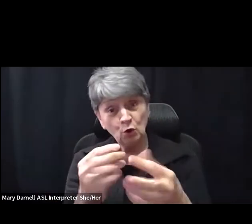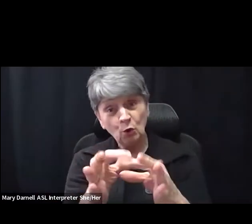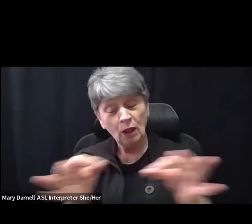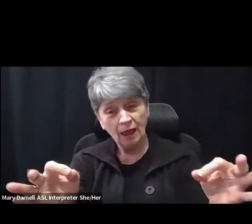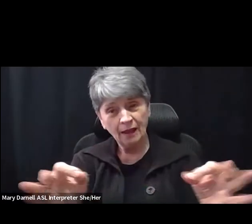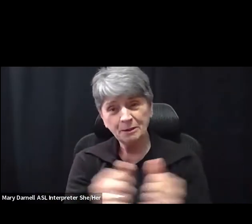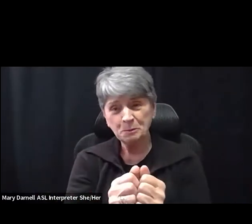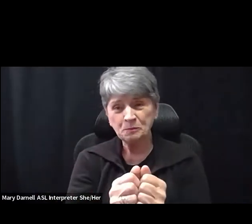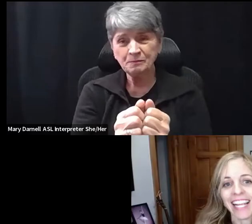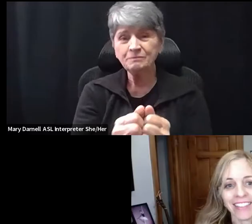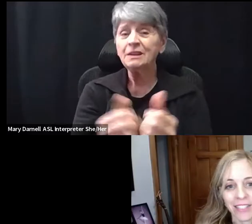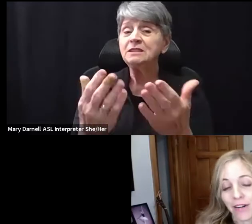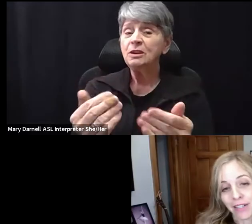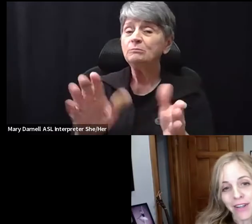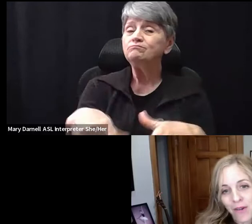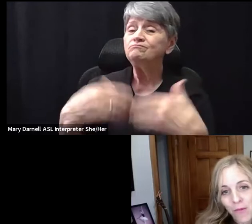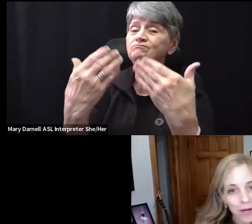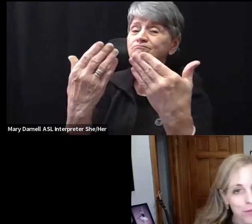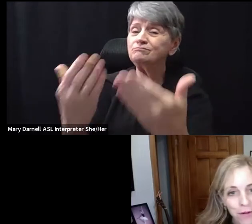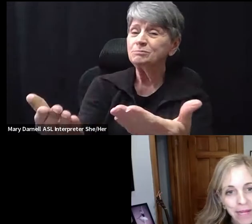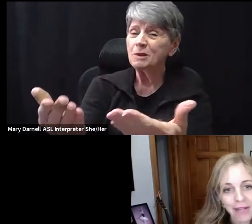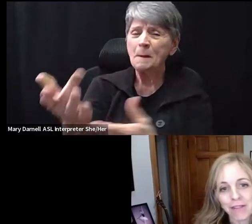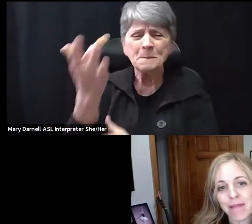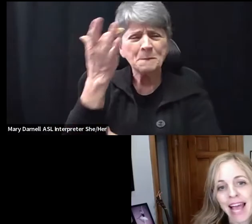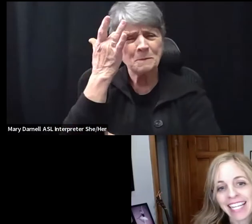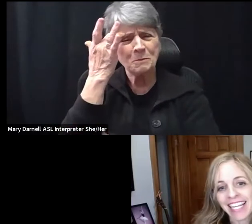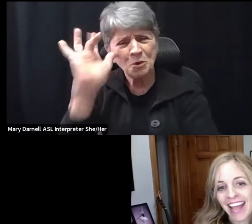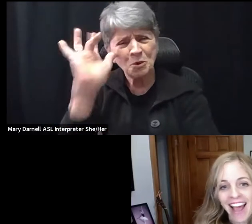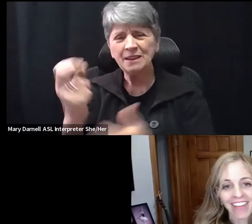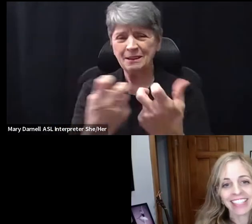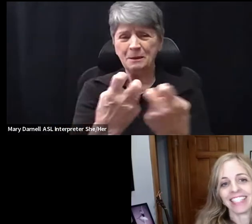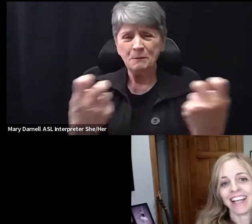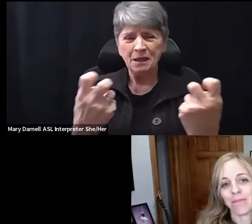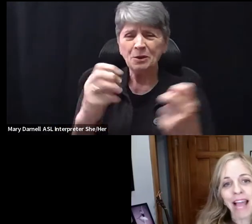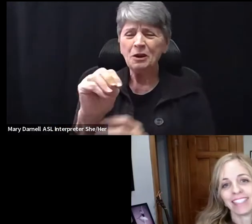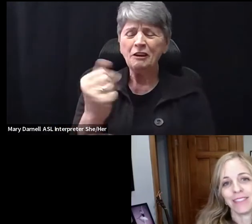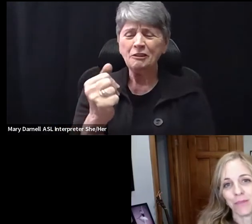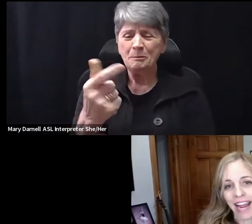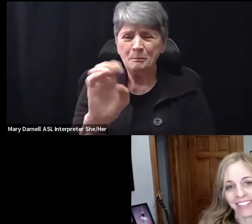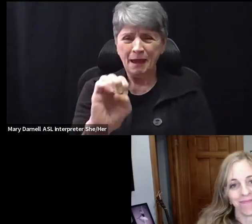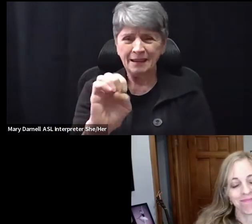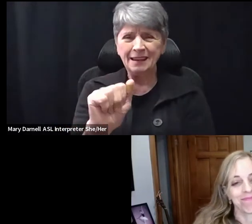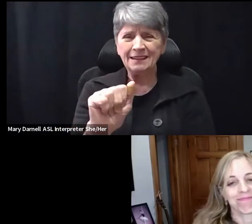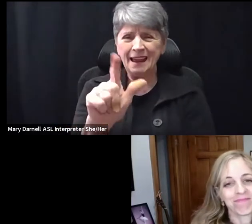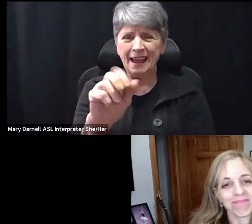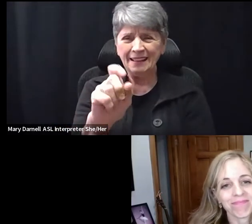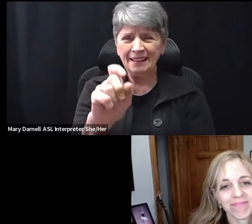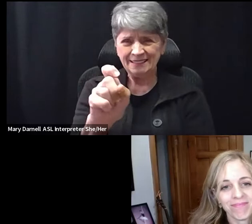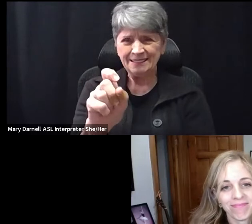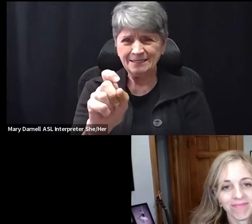you over to the brilliant hands of our wonderful panel of Maggie and Alex, and back to you, Brian.